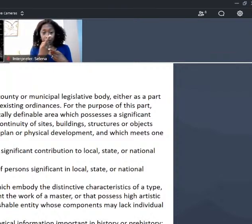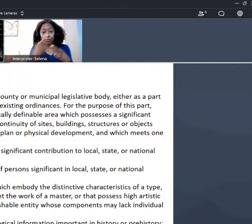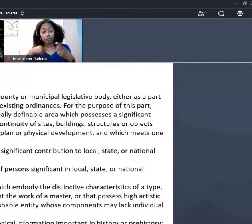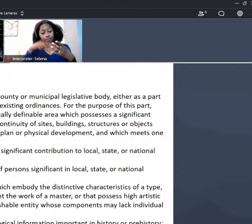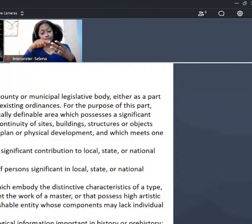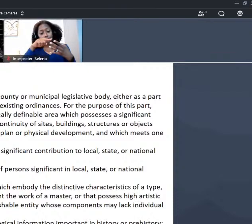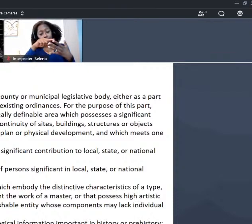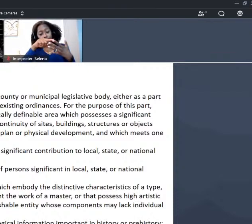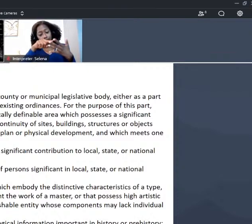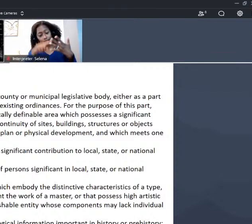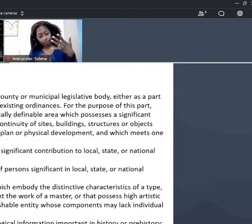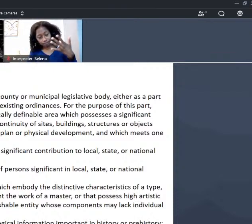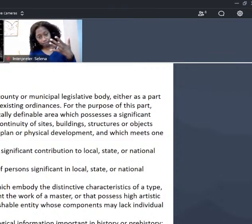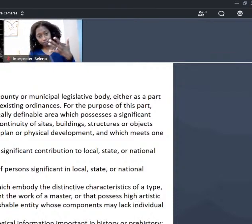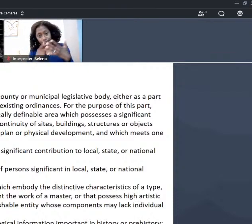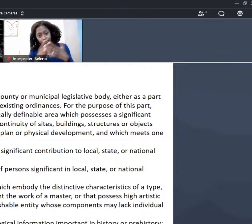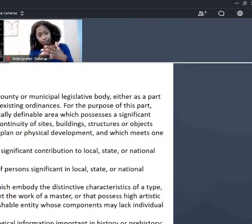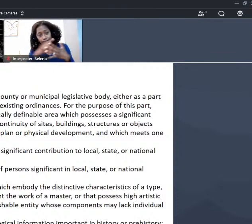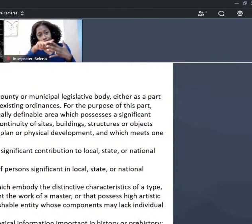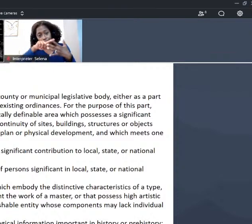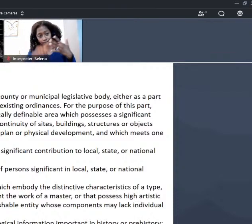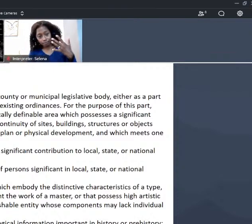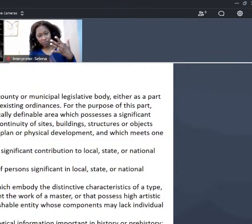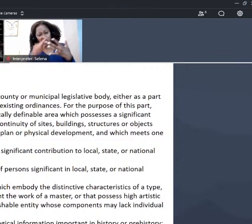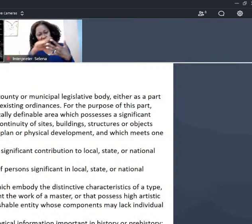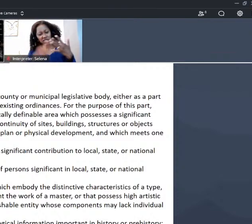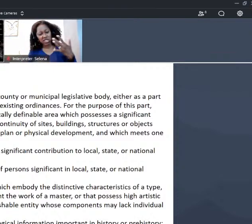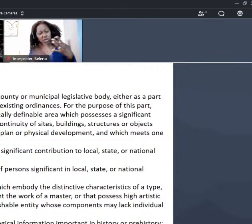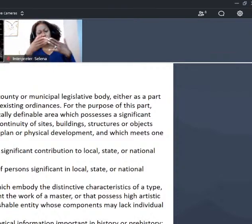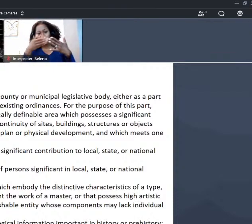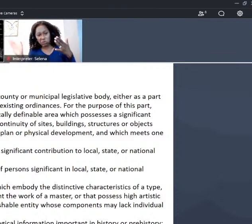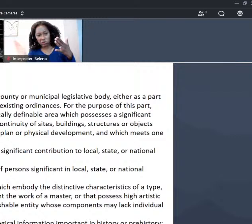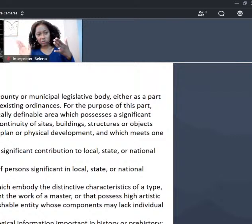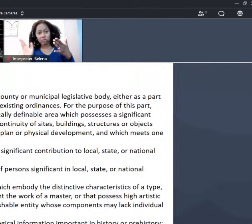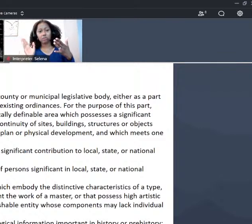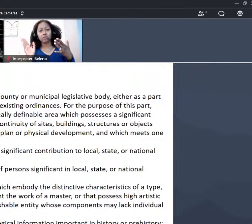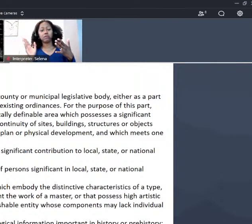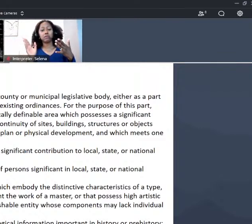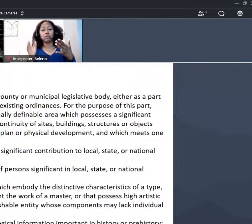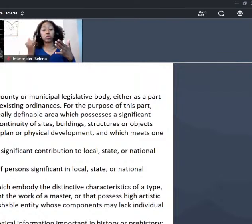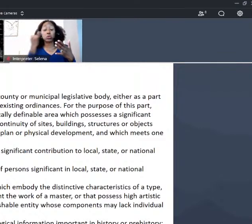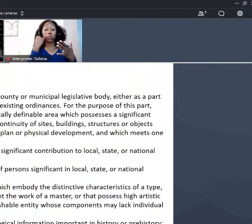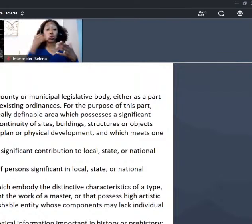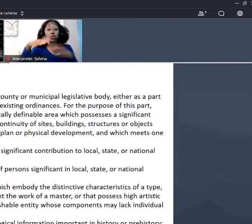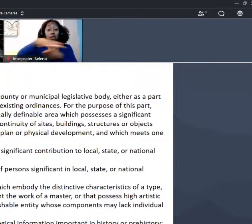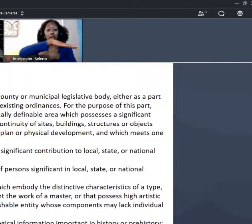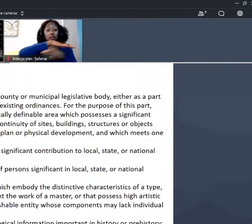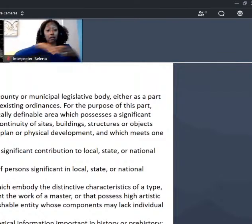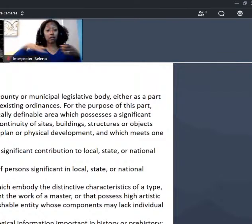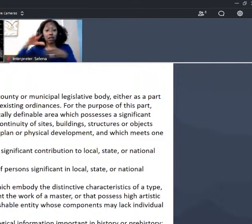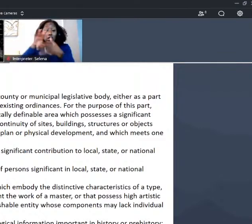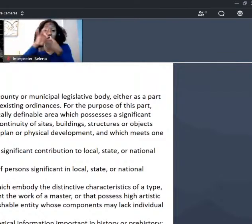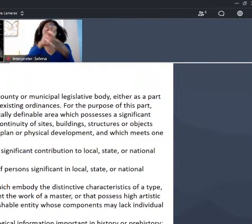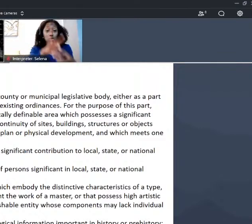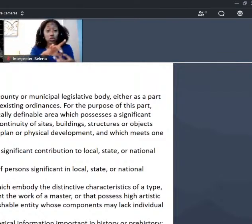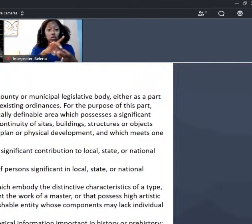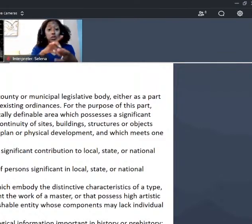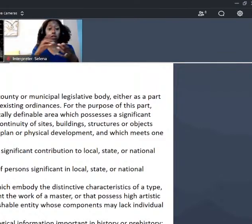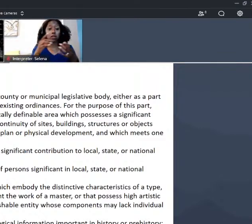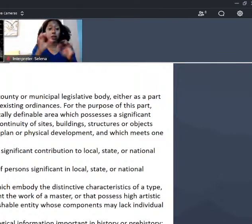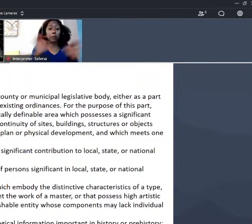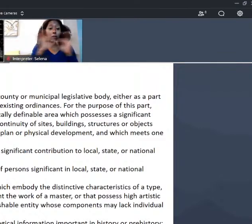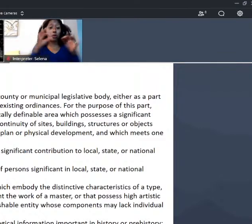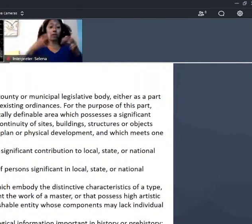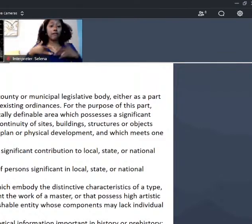4 are pretty broad that kind of cover just about anything. If the neighborhood is associated with an important event,